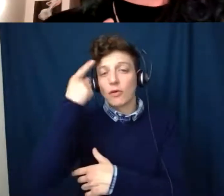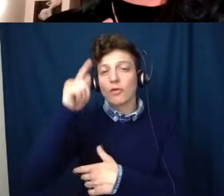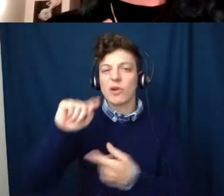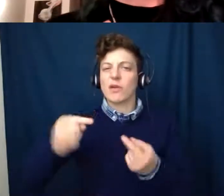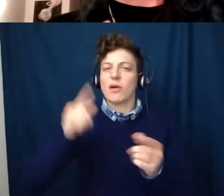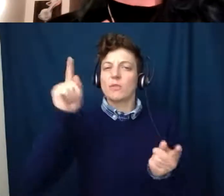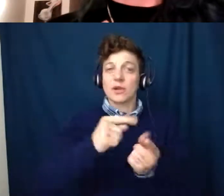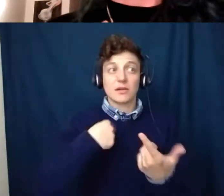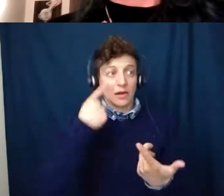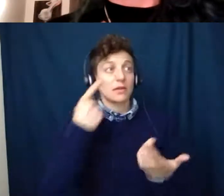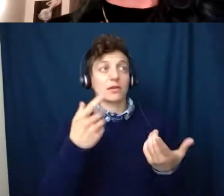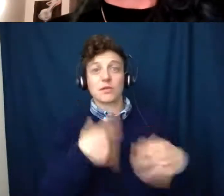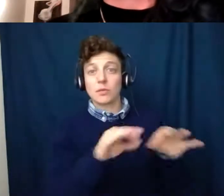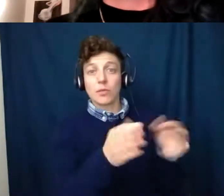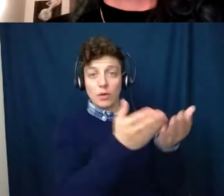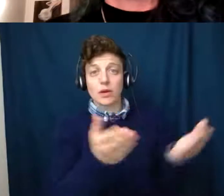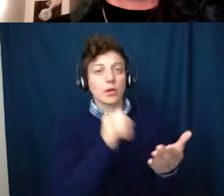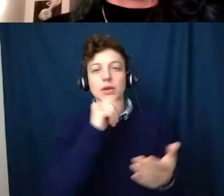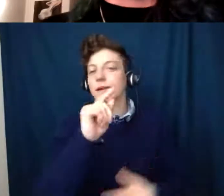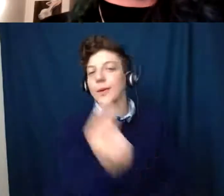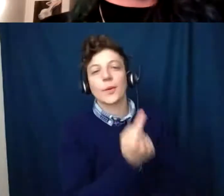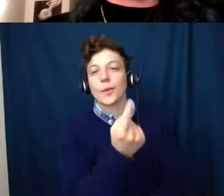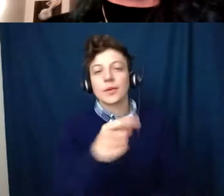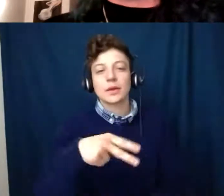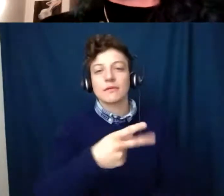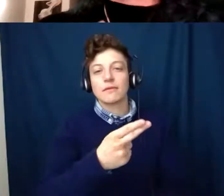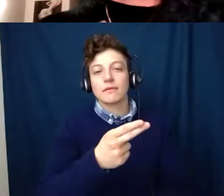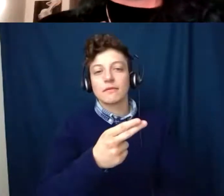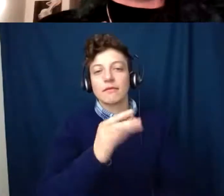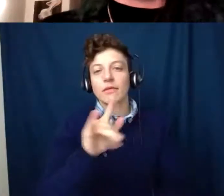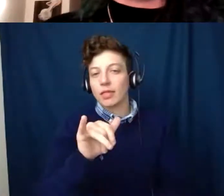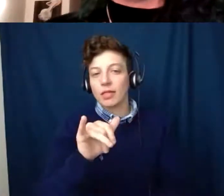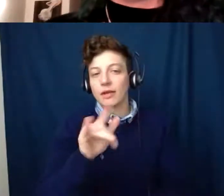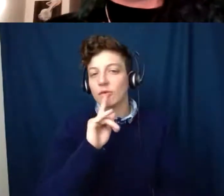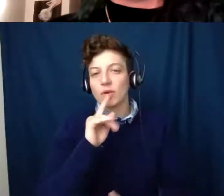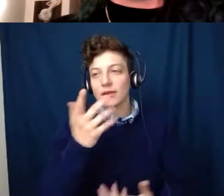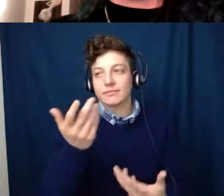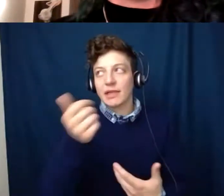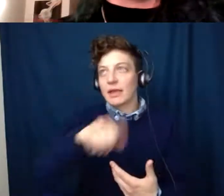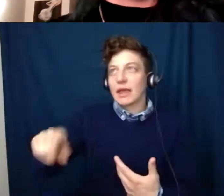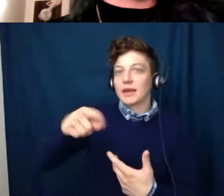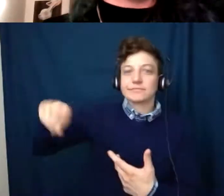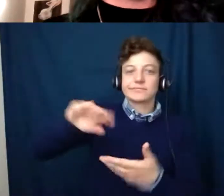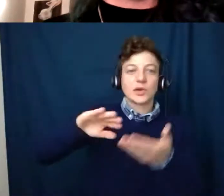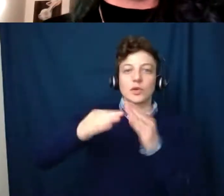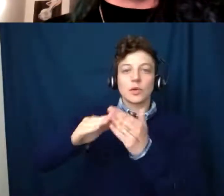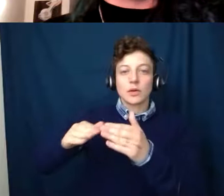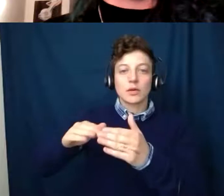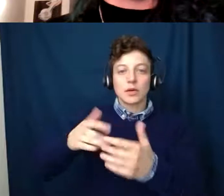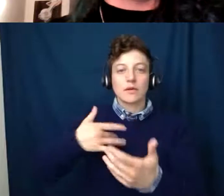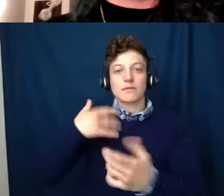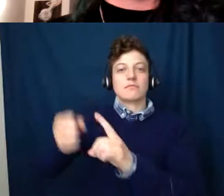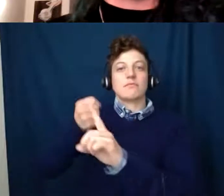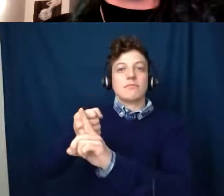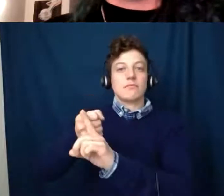not exclusively in Philadelphia. This is pretty much any community that is impacted by